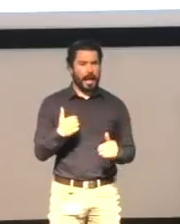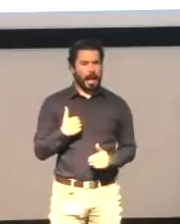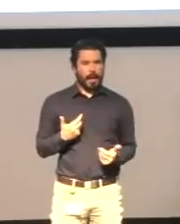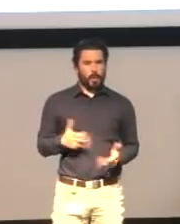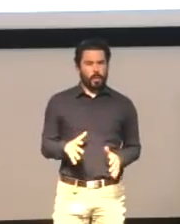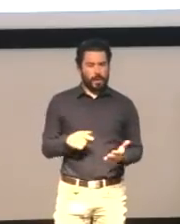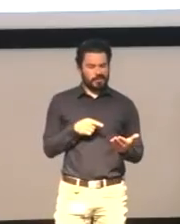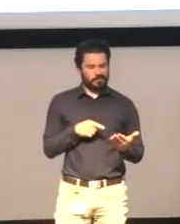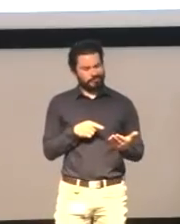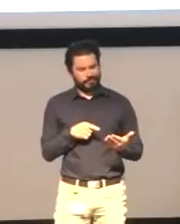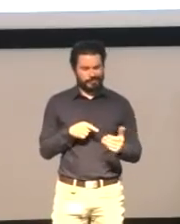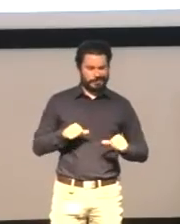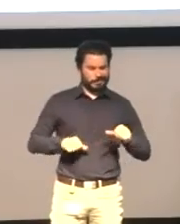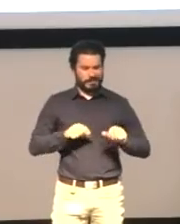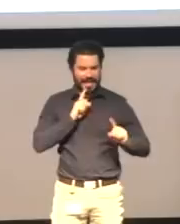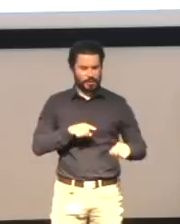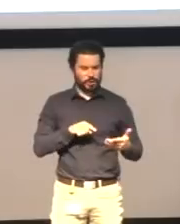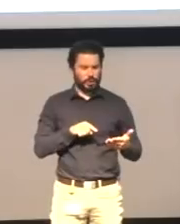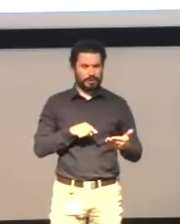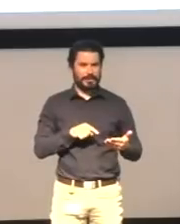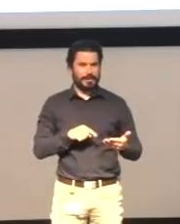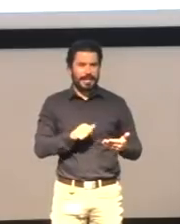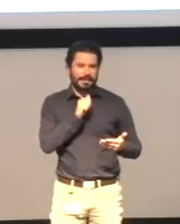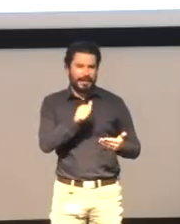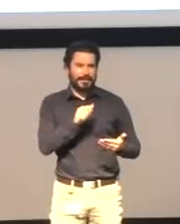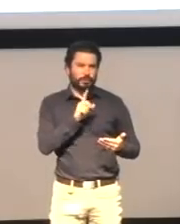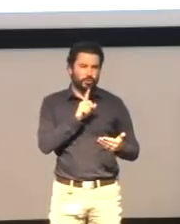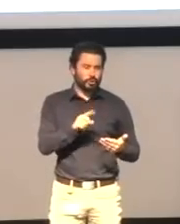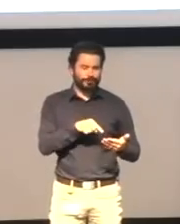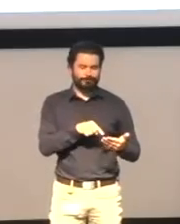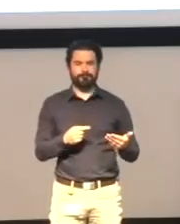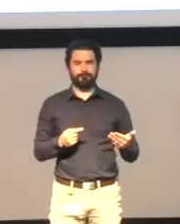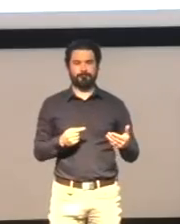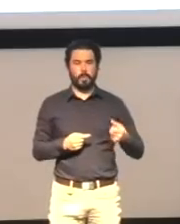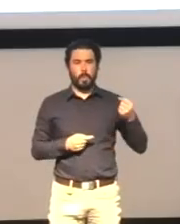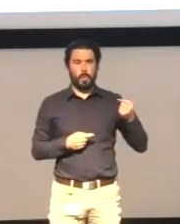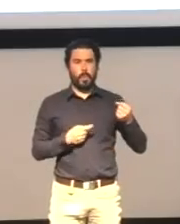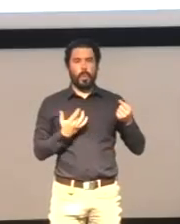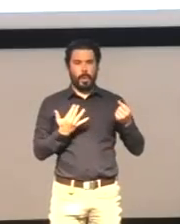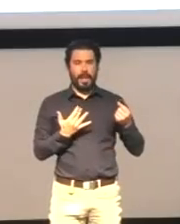answer. So I'm not sure I know completely, and I'll just wait on these two.